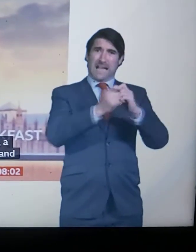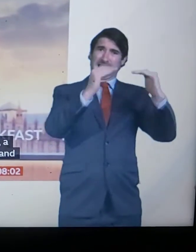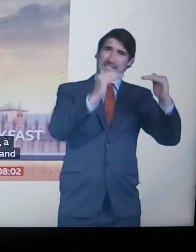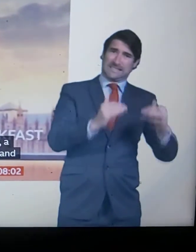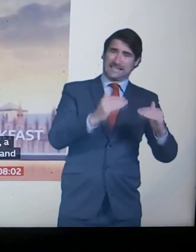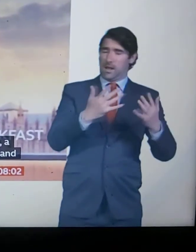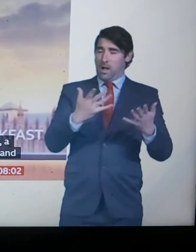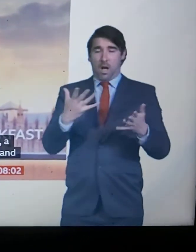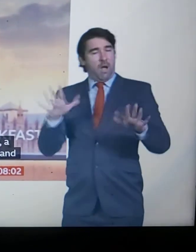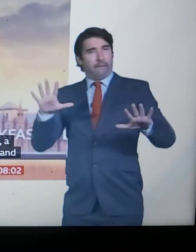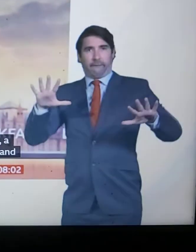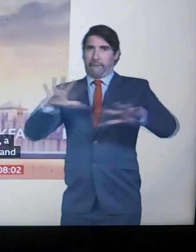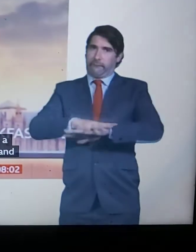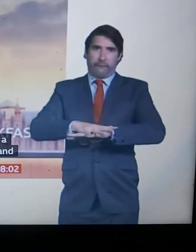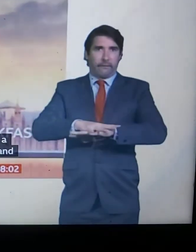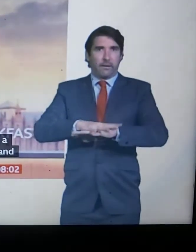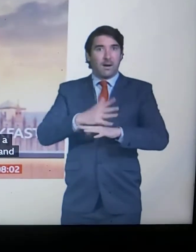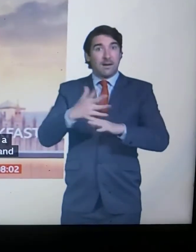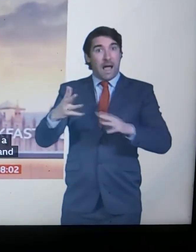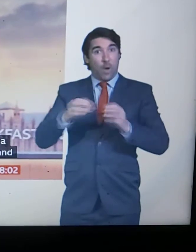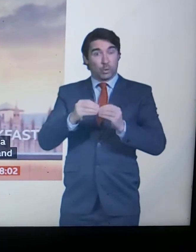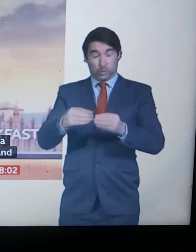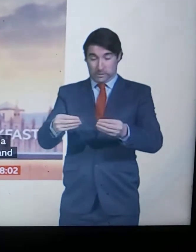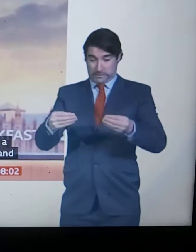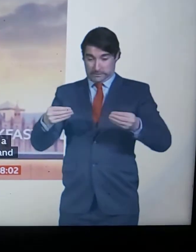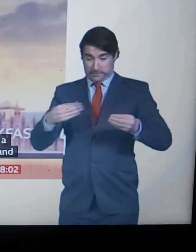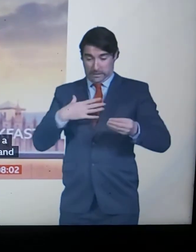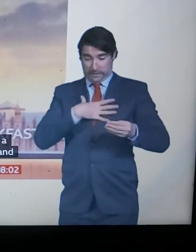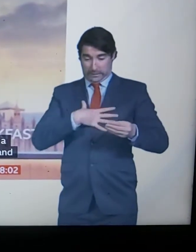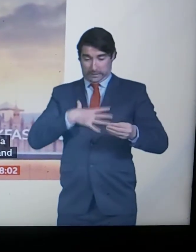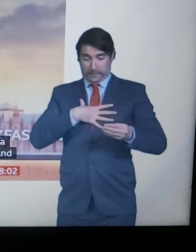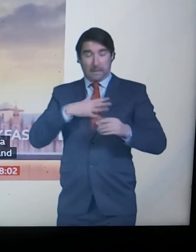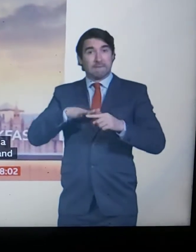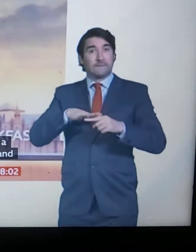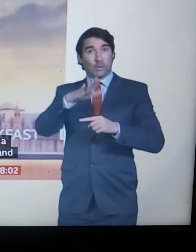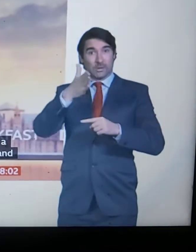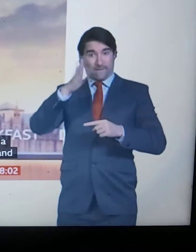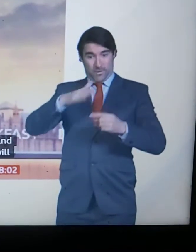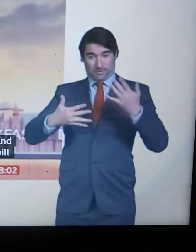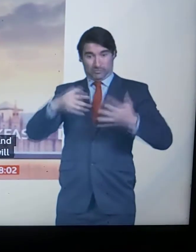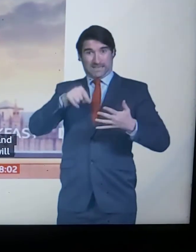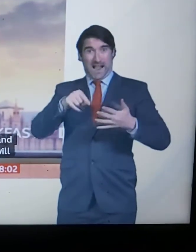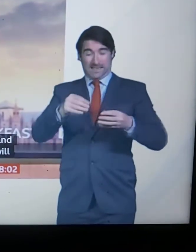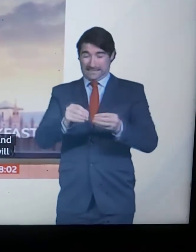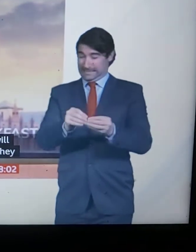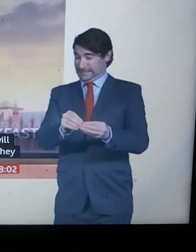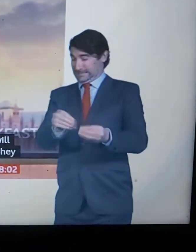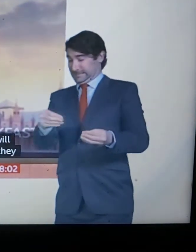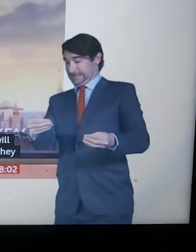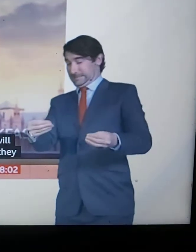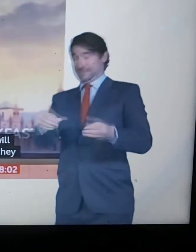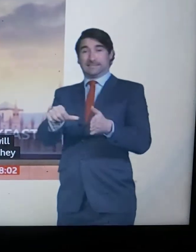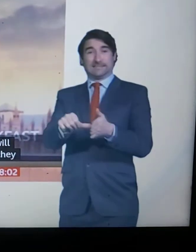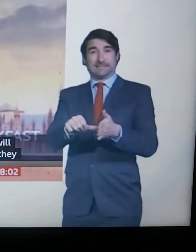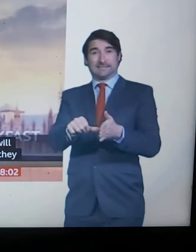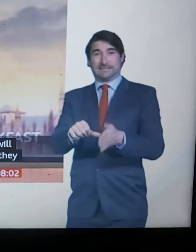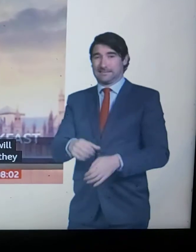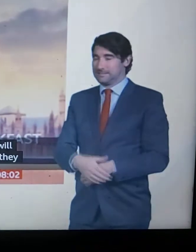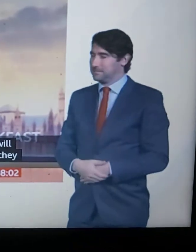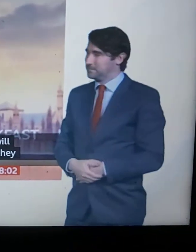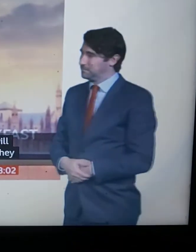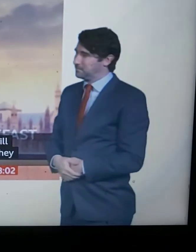my future be depending on what they open? So much uncertainty for those students getting their grades this morning, Charlie, as you say, not